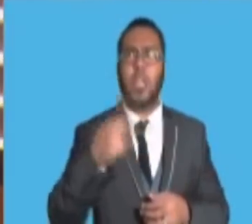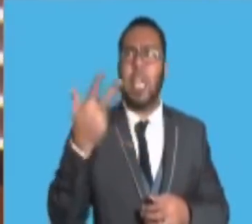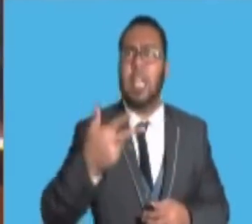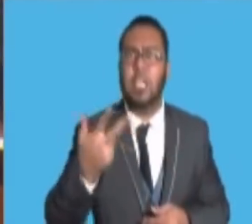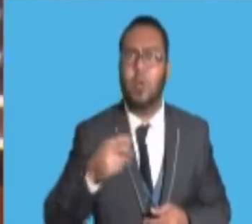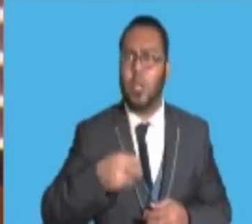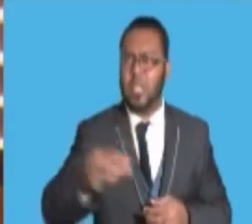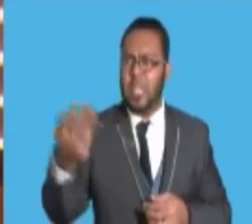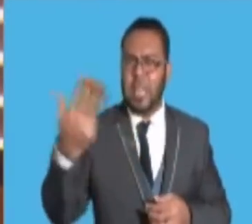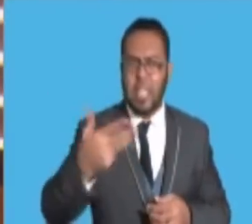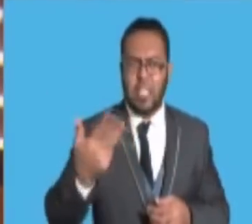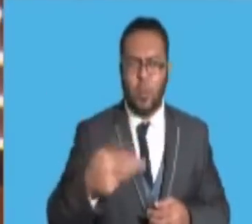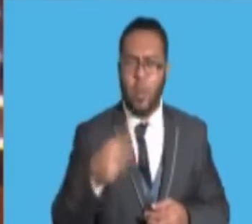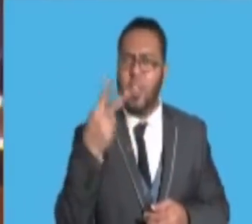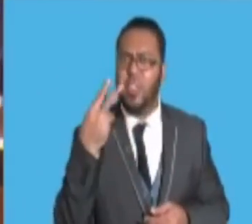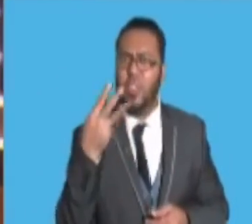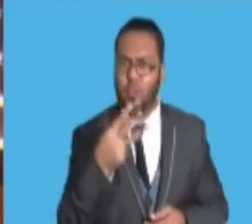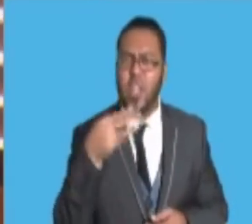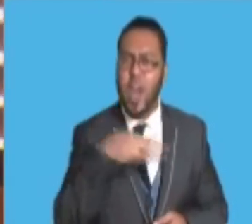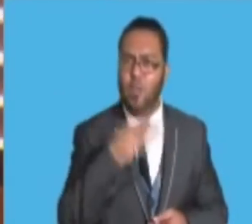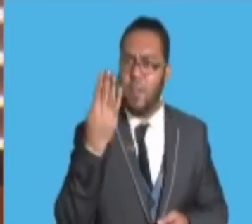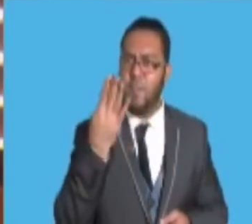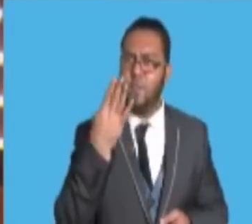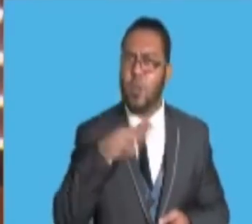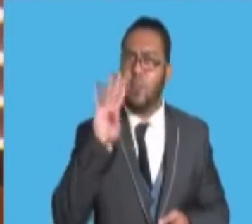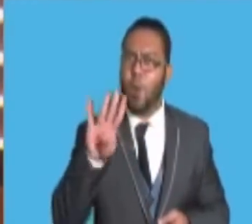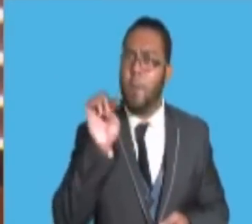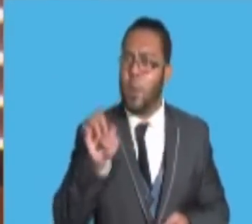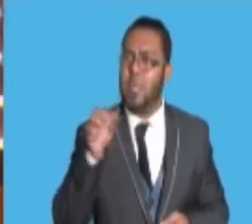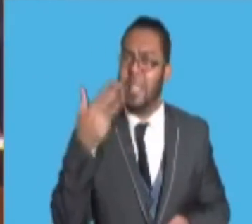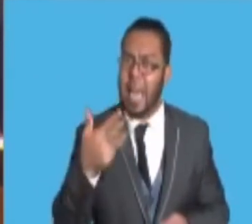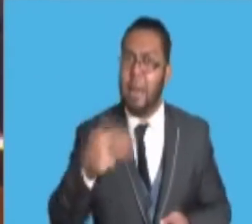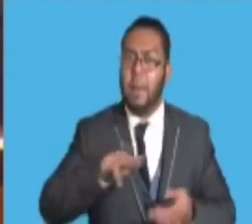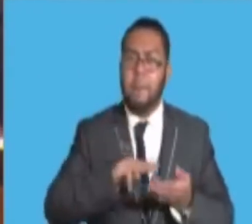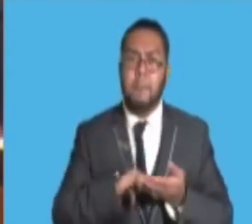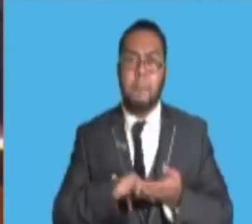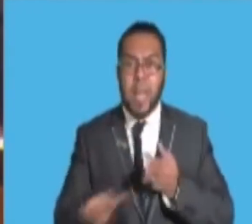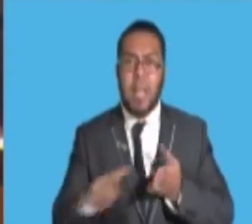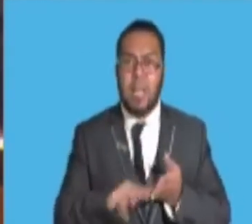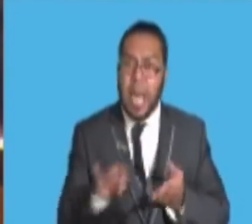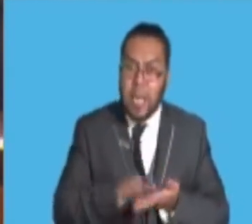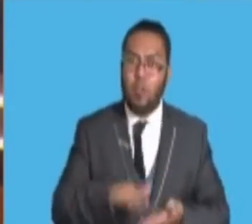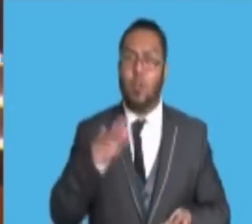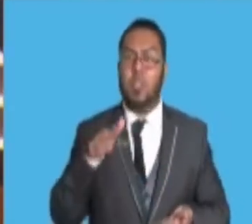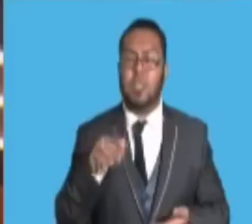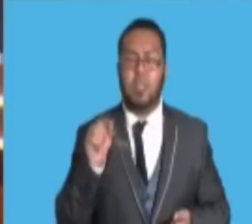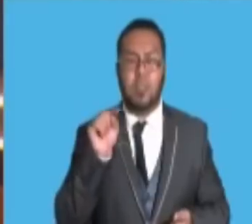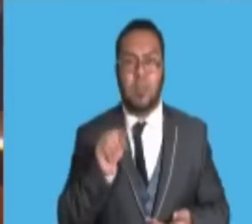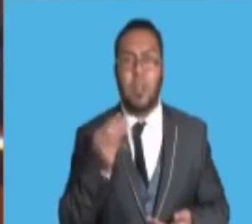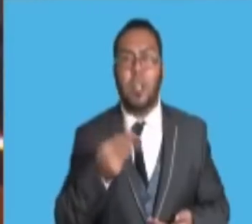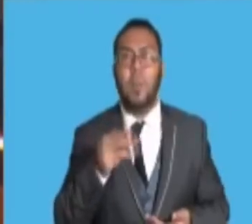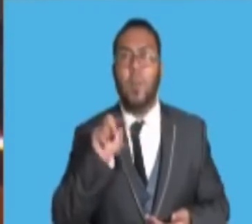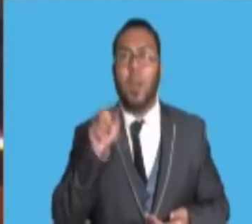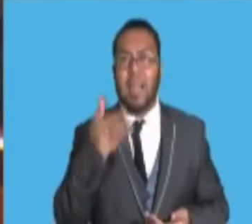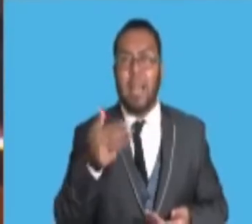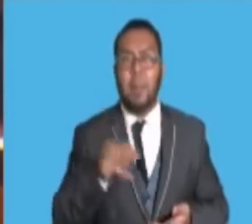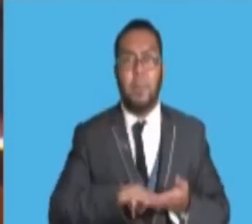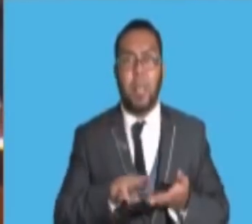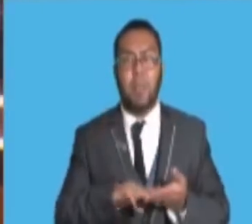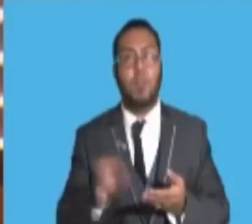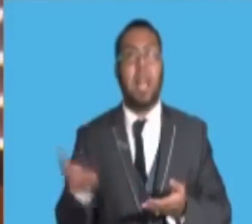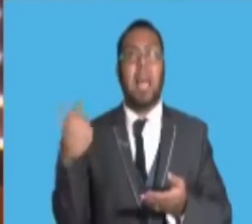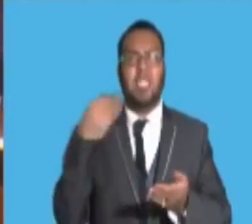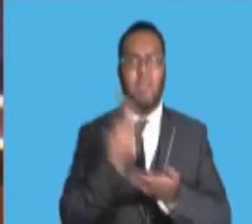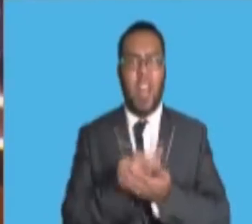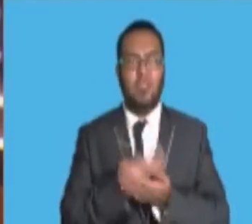2018-2019, which is 334.9 million, an increase of 13.9 million from the last financial year.